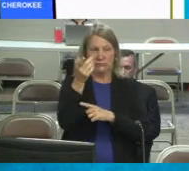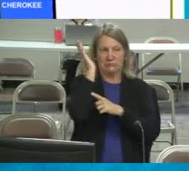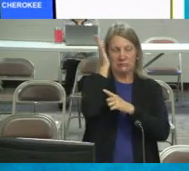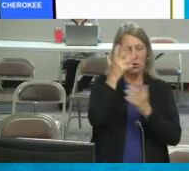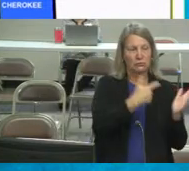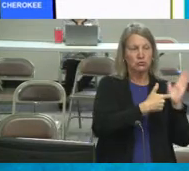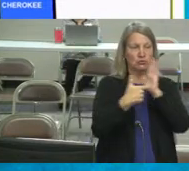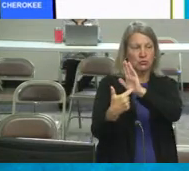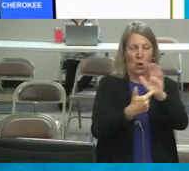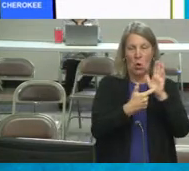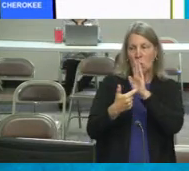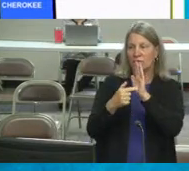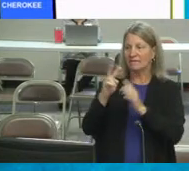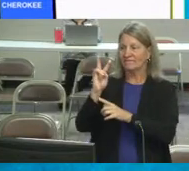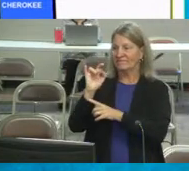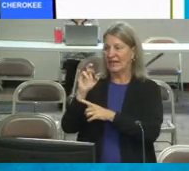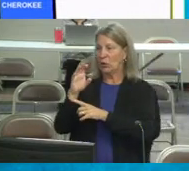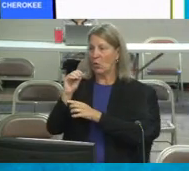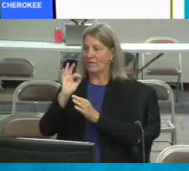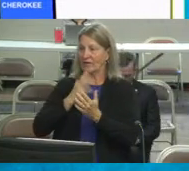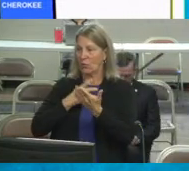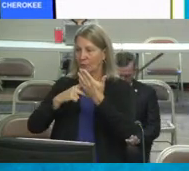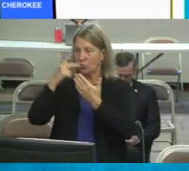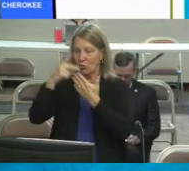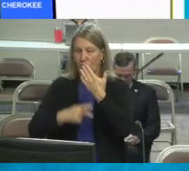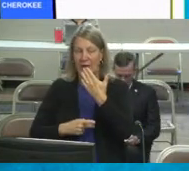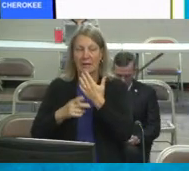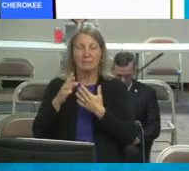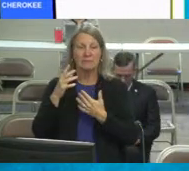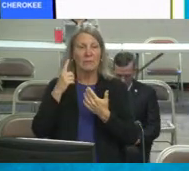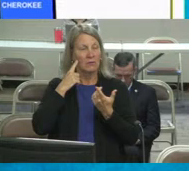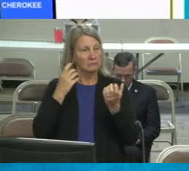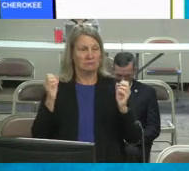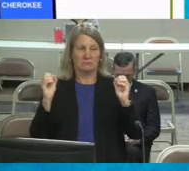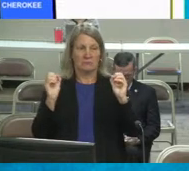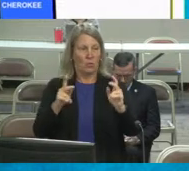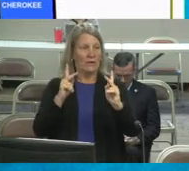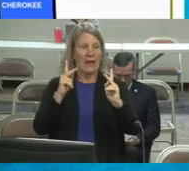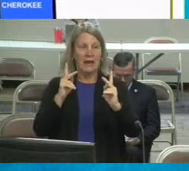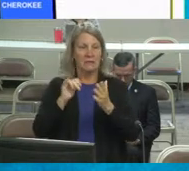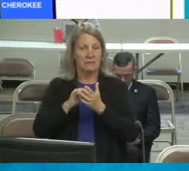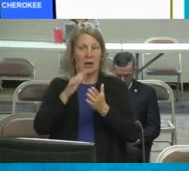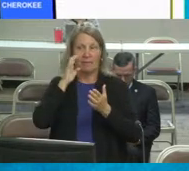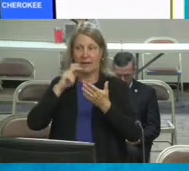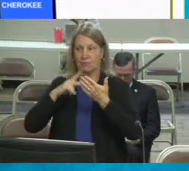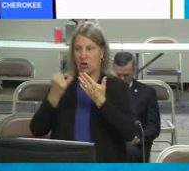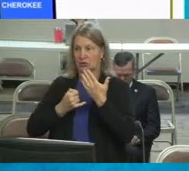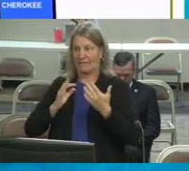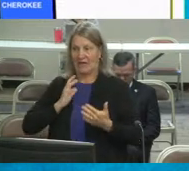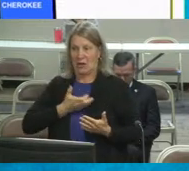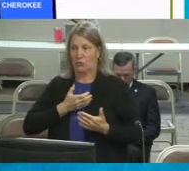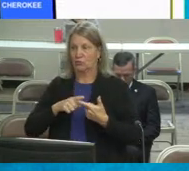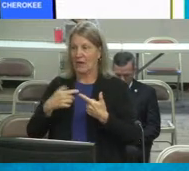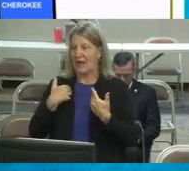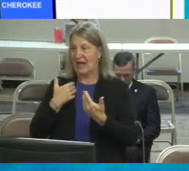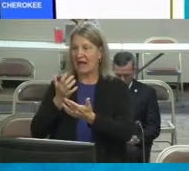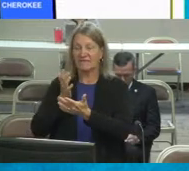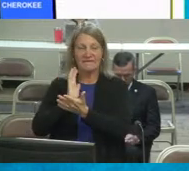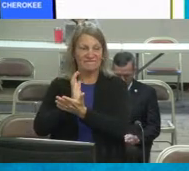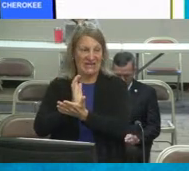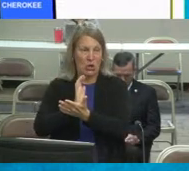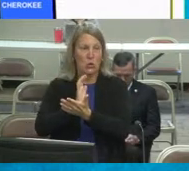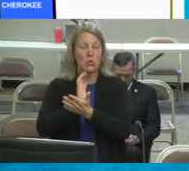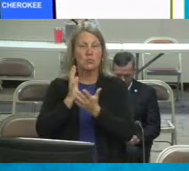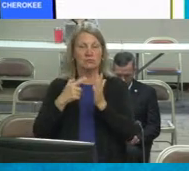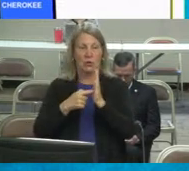programs so that we can get a vision of what you have to offer and we said all right that'll become